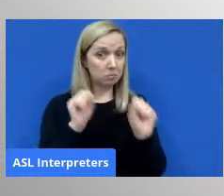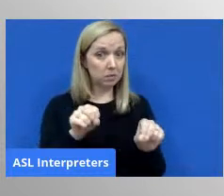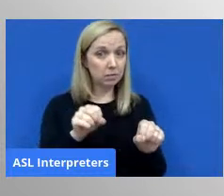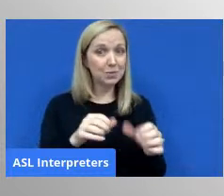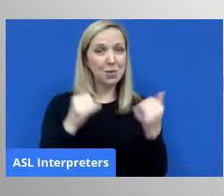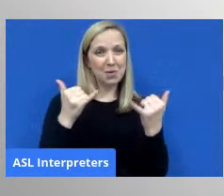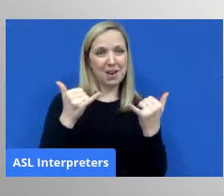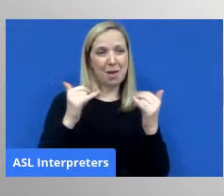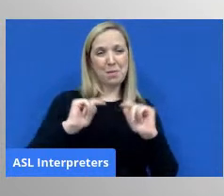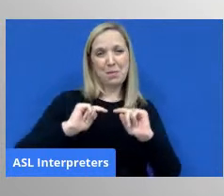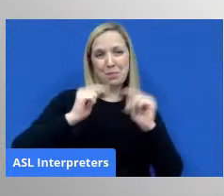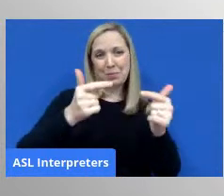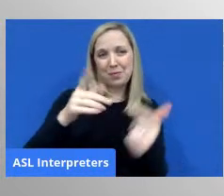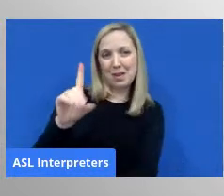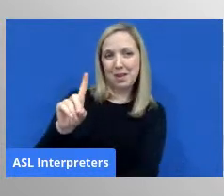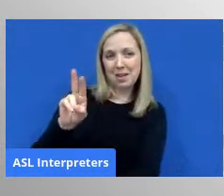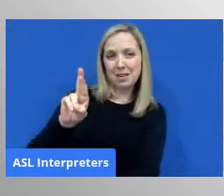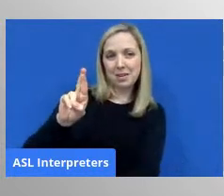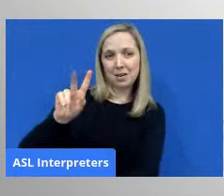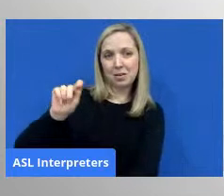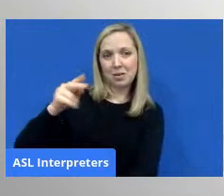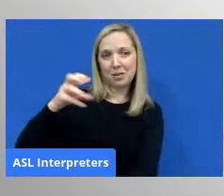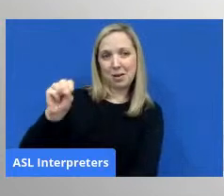now pass this over to her.